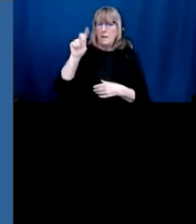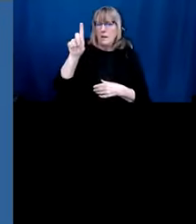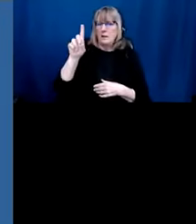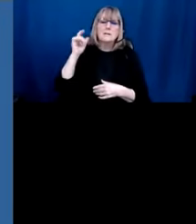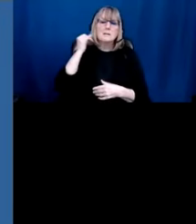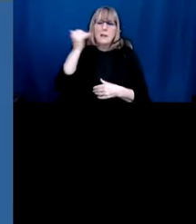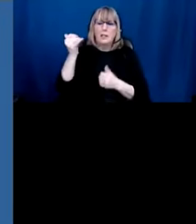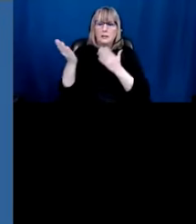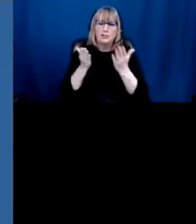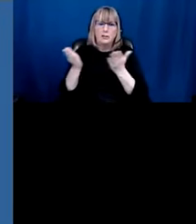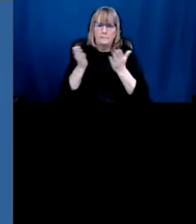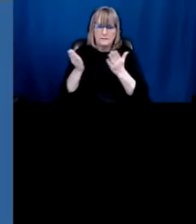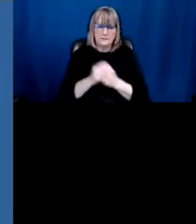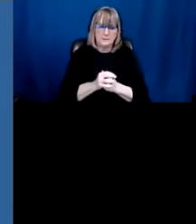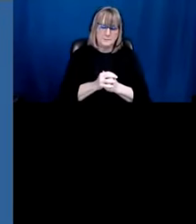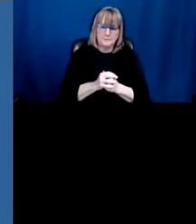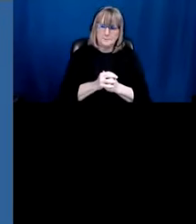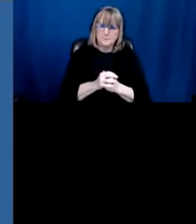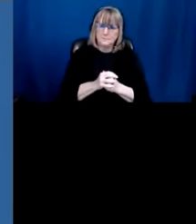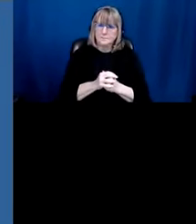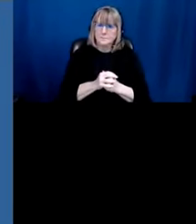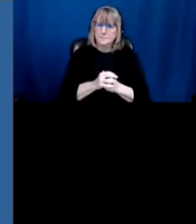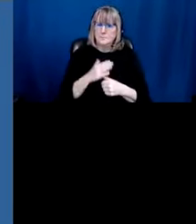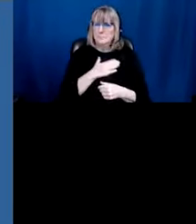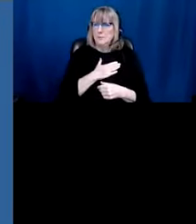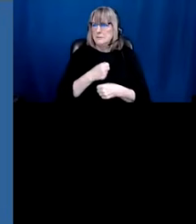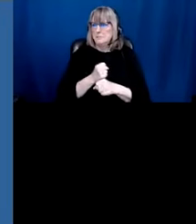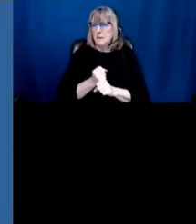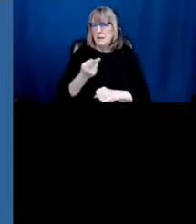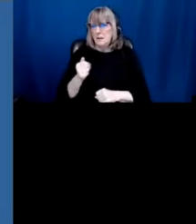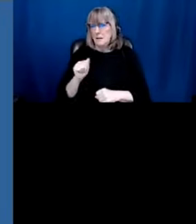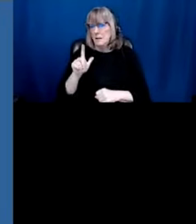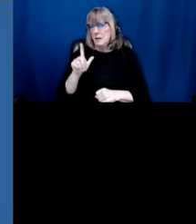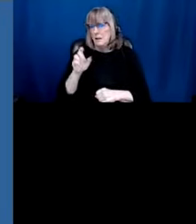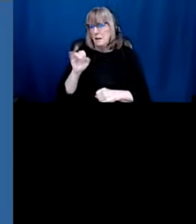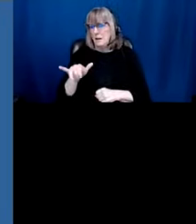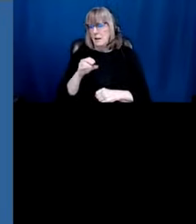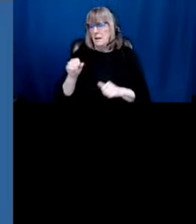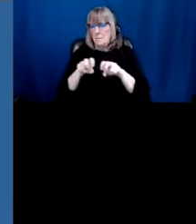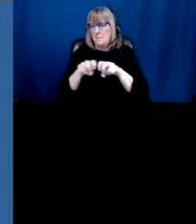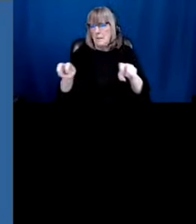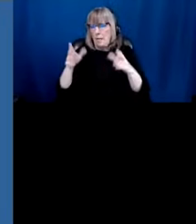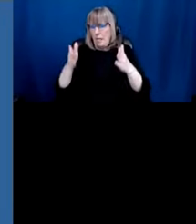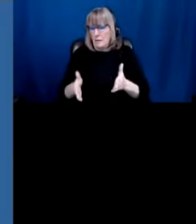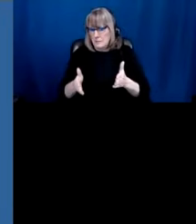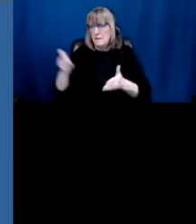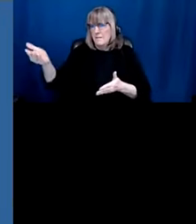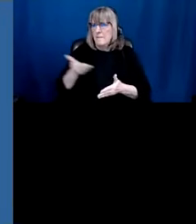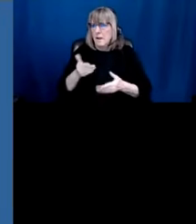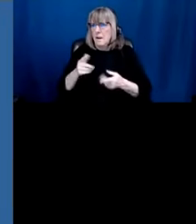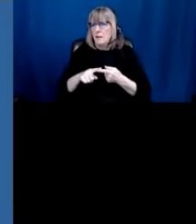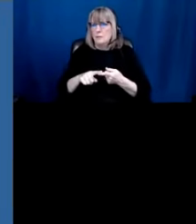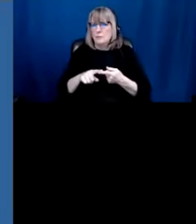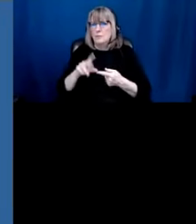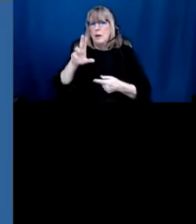Teleservices. Otro proyecto Will you please make Haley? al cual se le presentó fondos fue el proyecto North